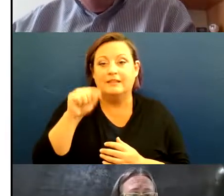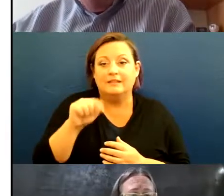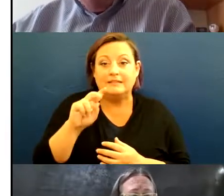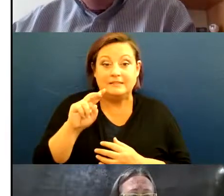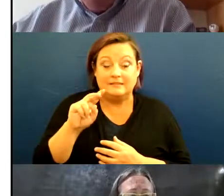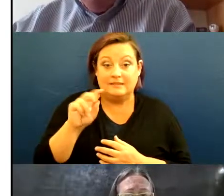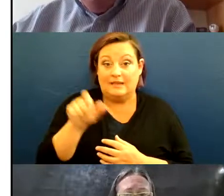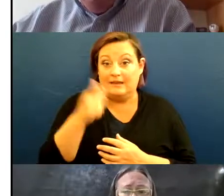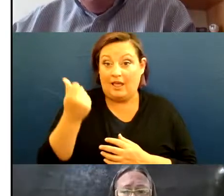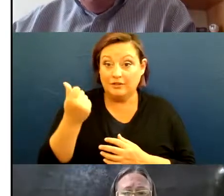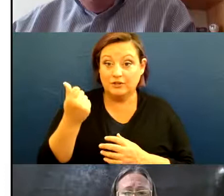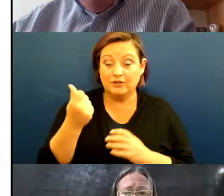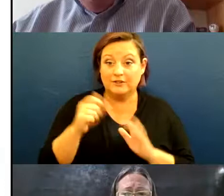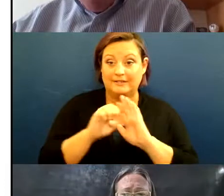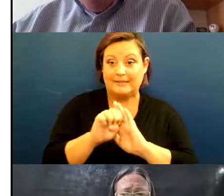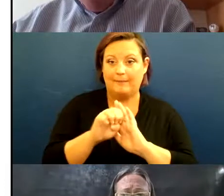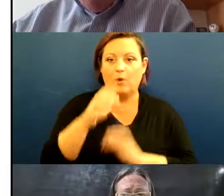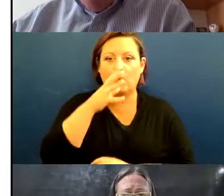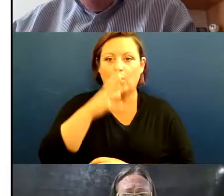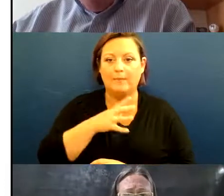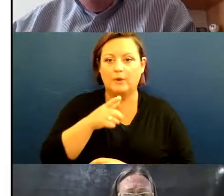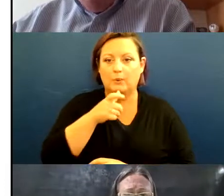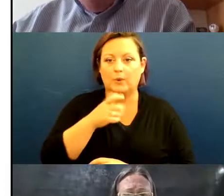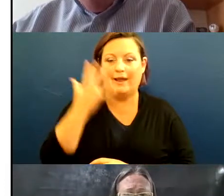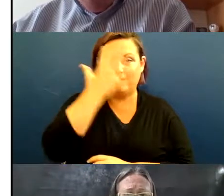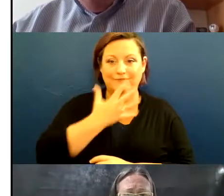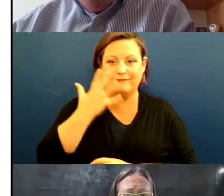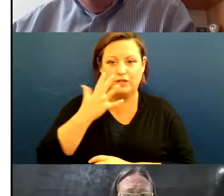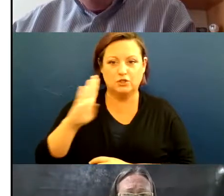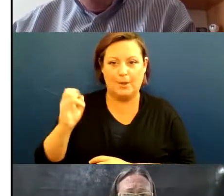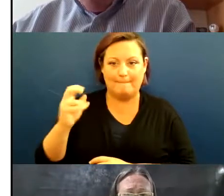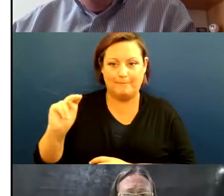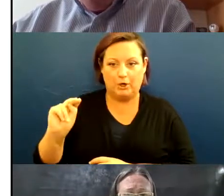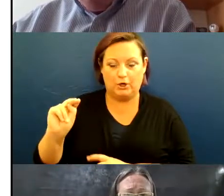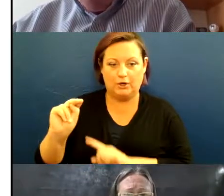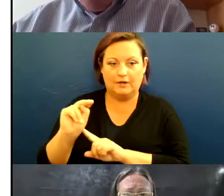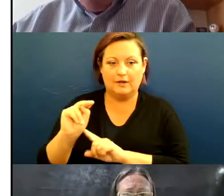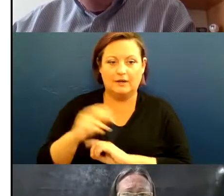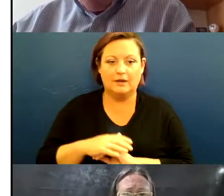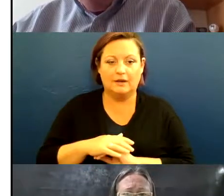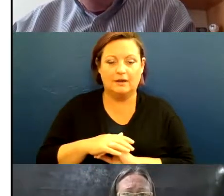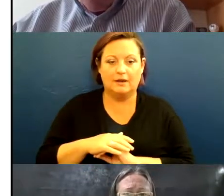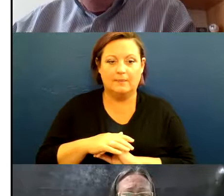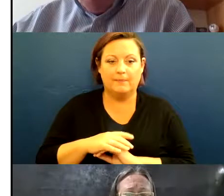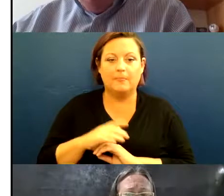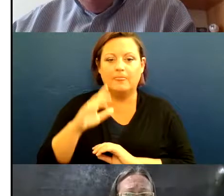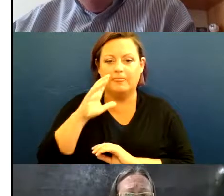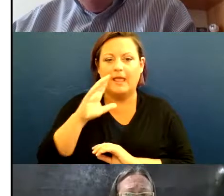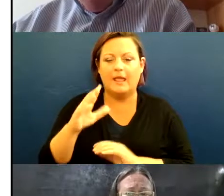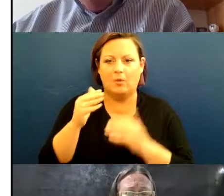had a facial burn. They received compassionate use of approval